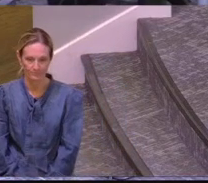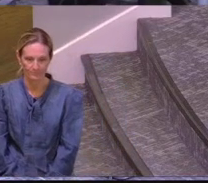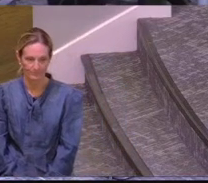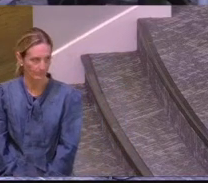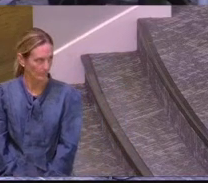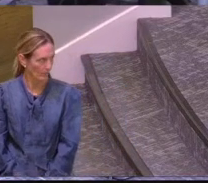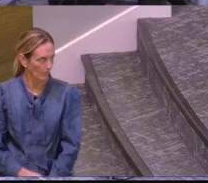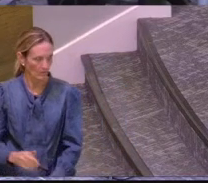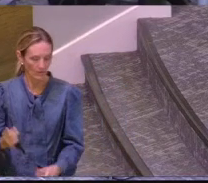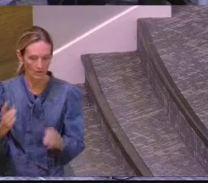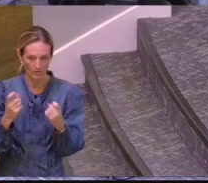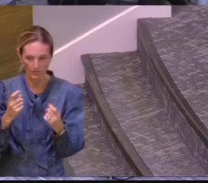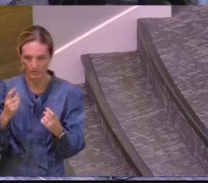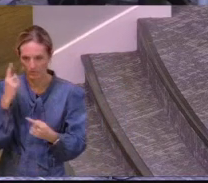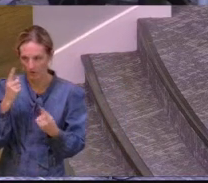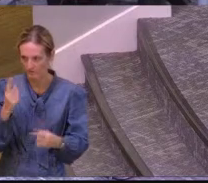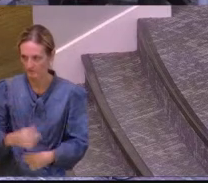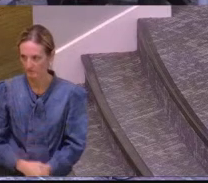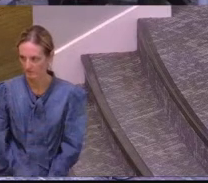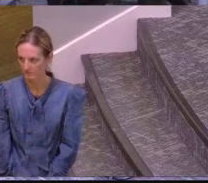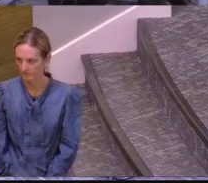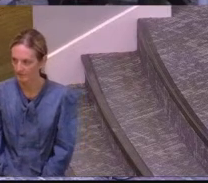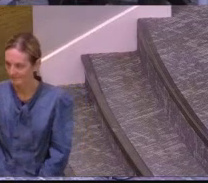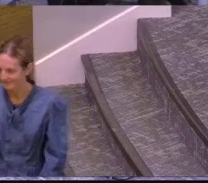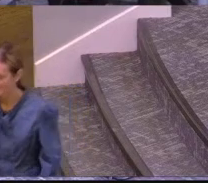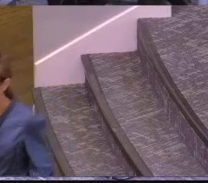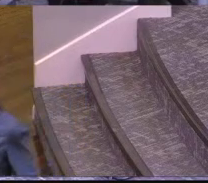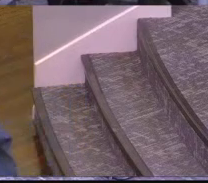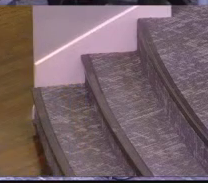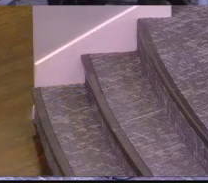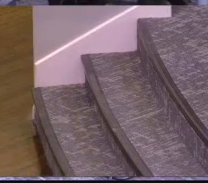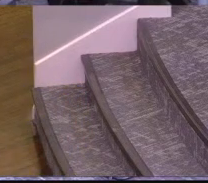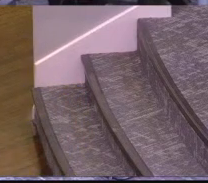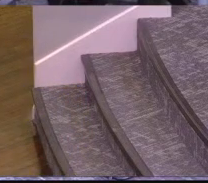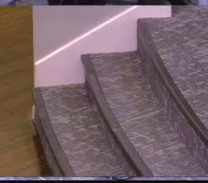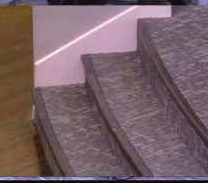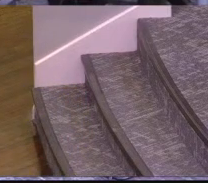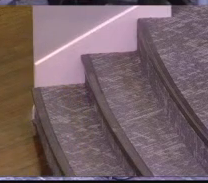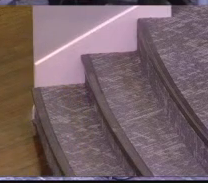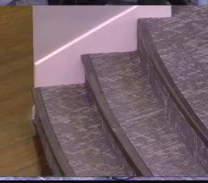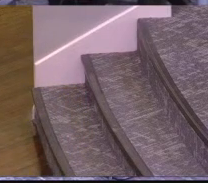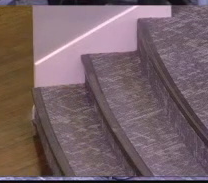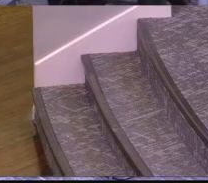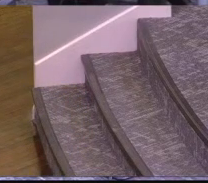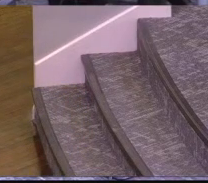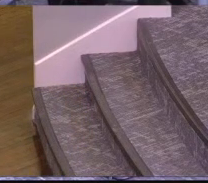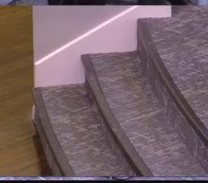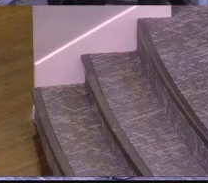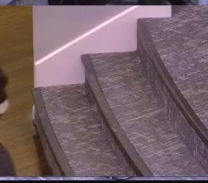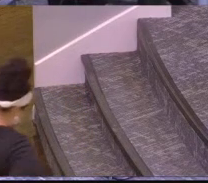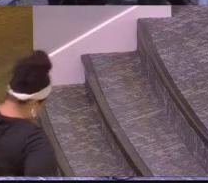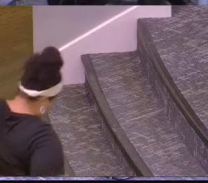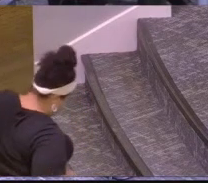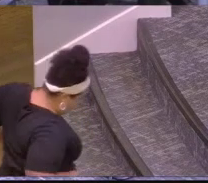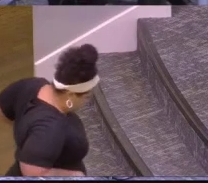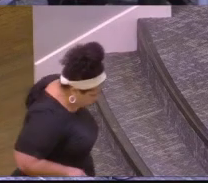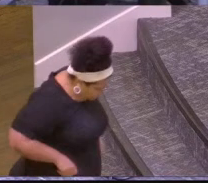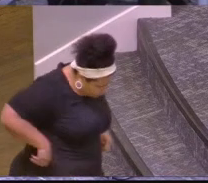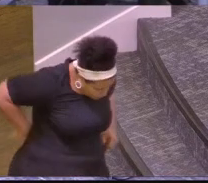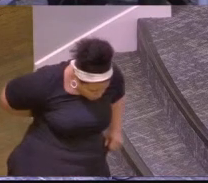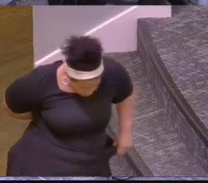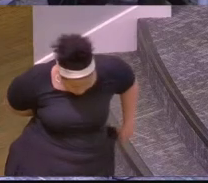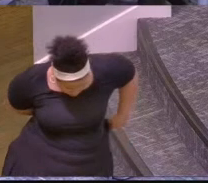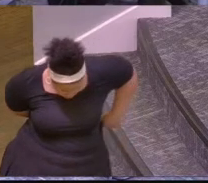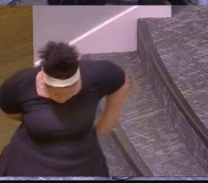Any other thoughts or comments? I'm going to give us a chance to let the people that are working with our students, our